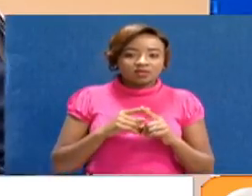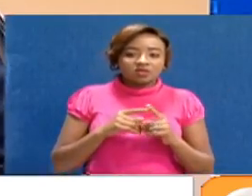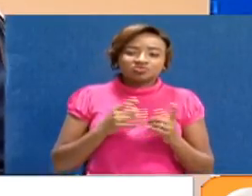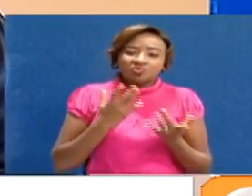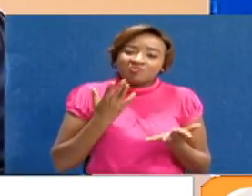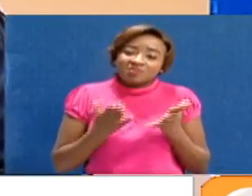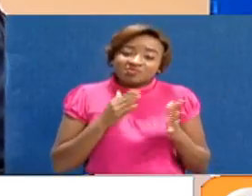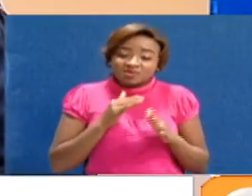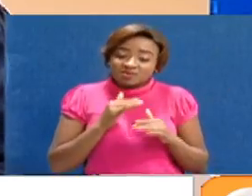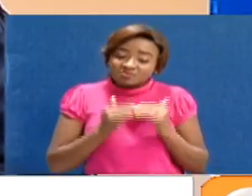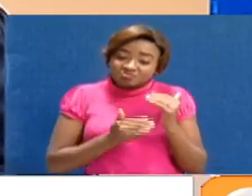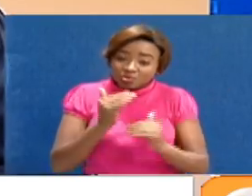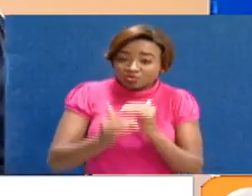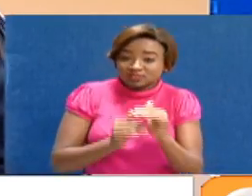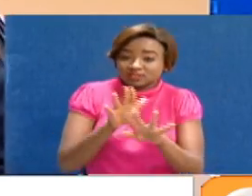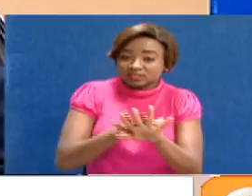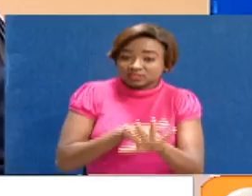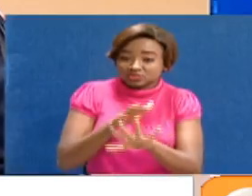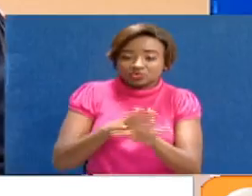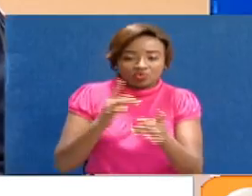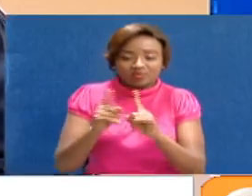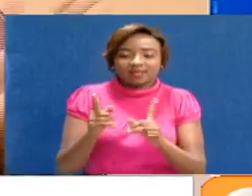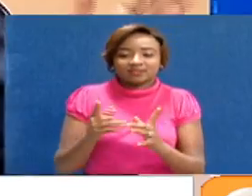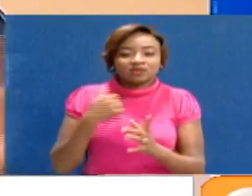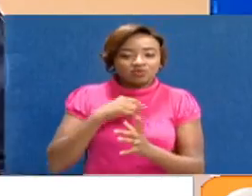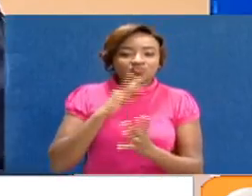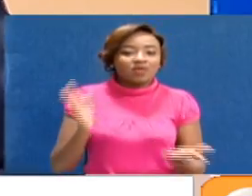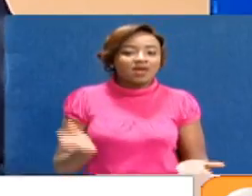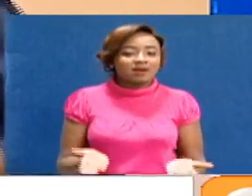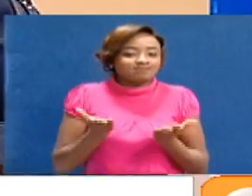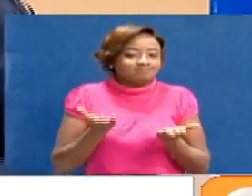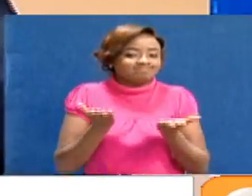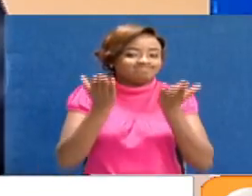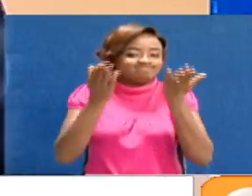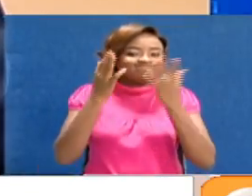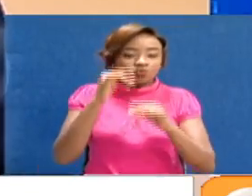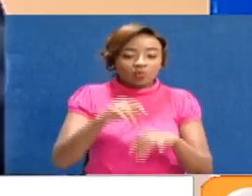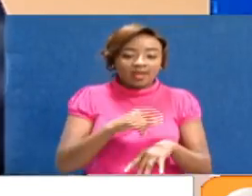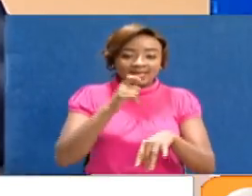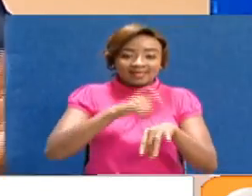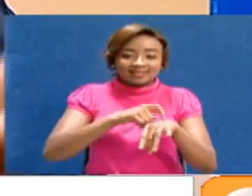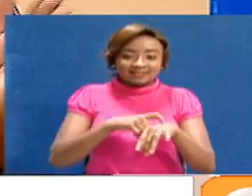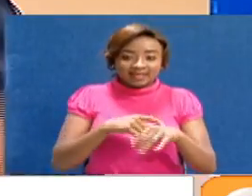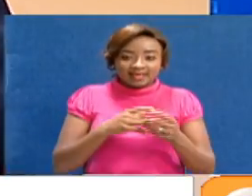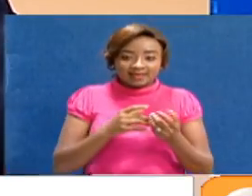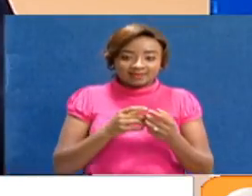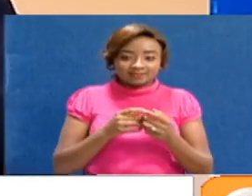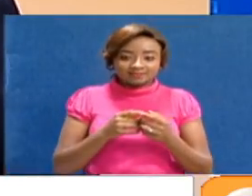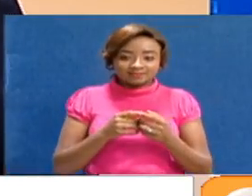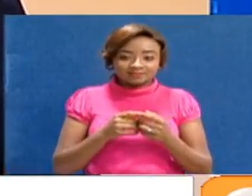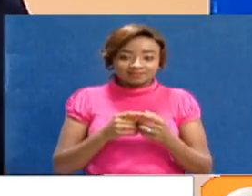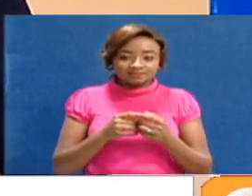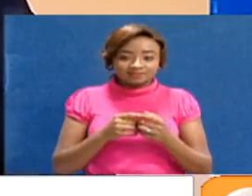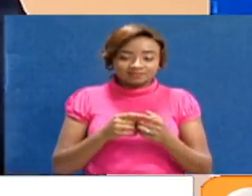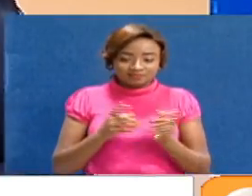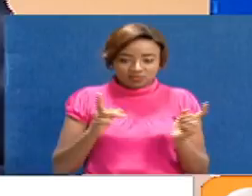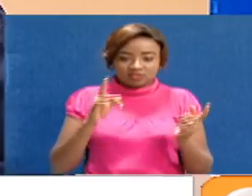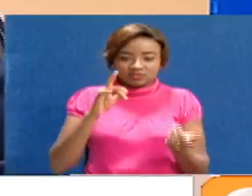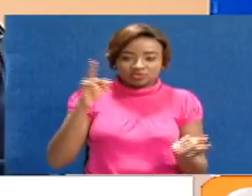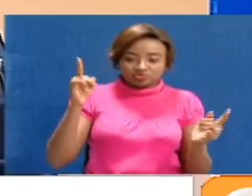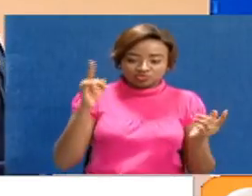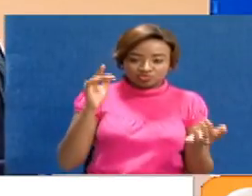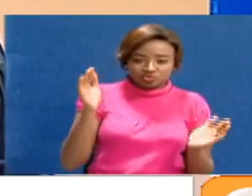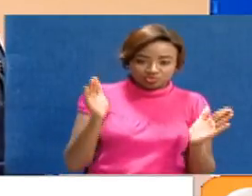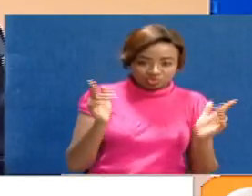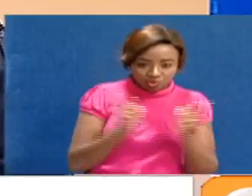the process is slow, but we are moving towards it, because at least the time is shortening. It did not take very long before